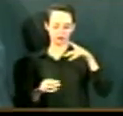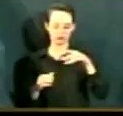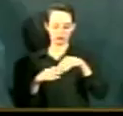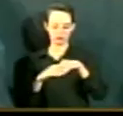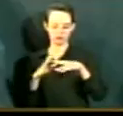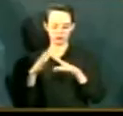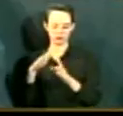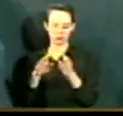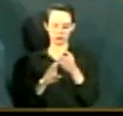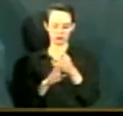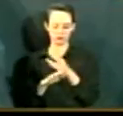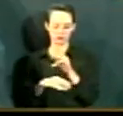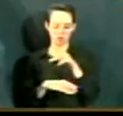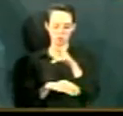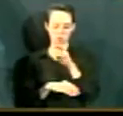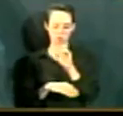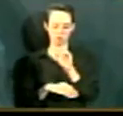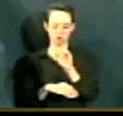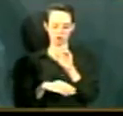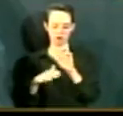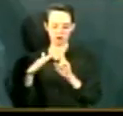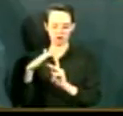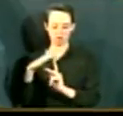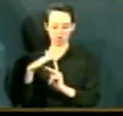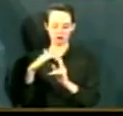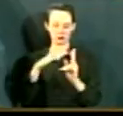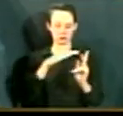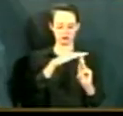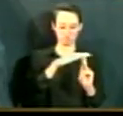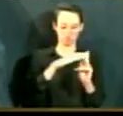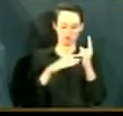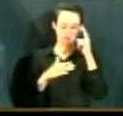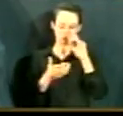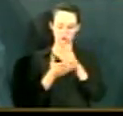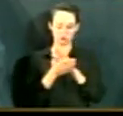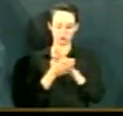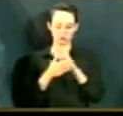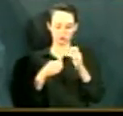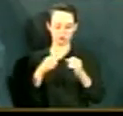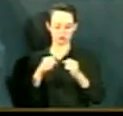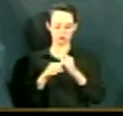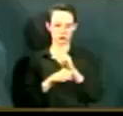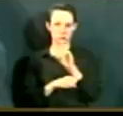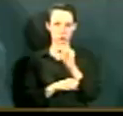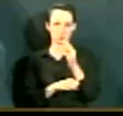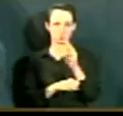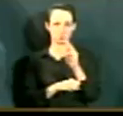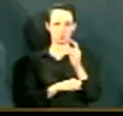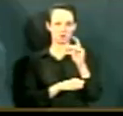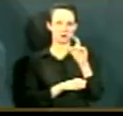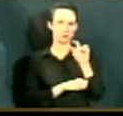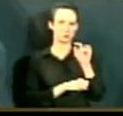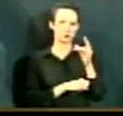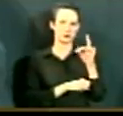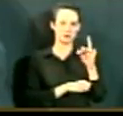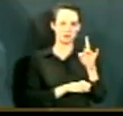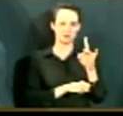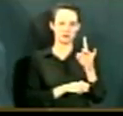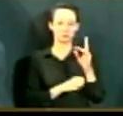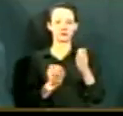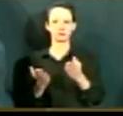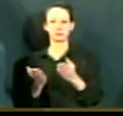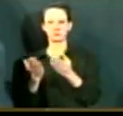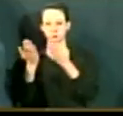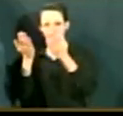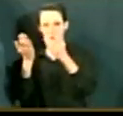2017-2018. Second. Motion by Mr. Norman. I'm not sure who seconded. Ms. Hill, did you? Ms. Hill seconded